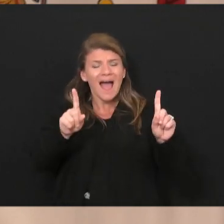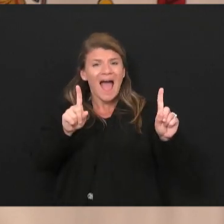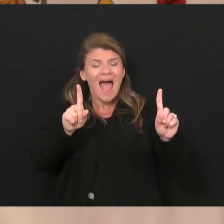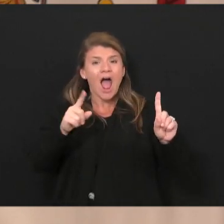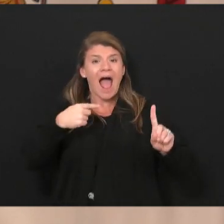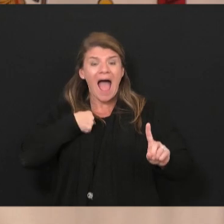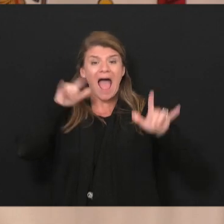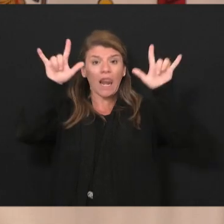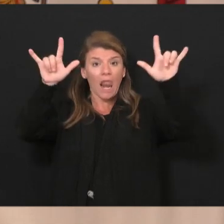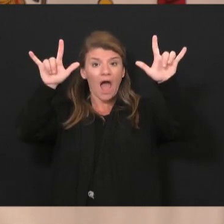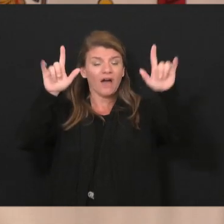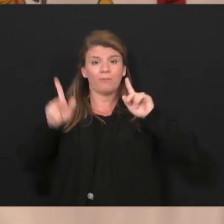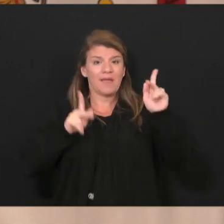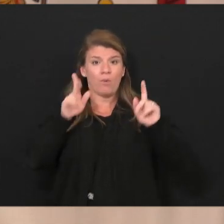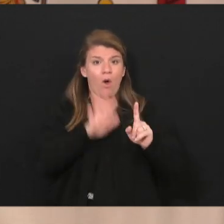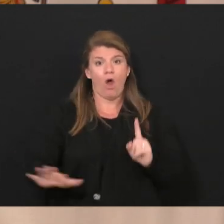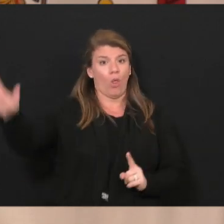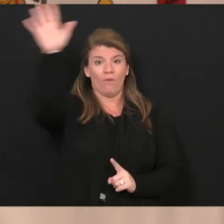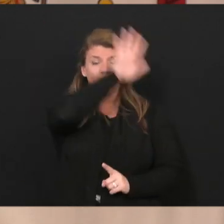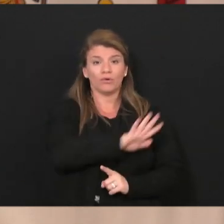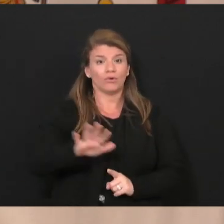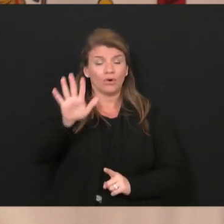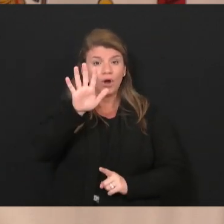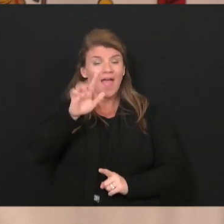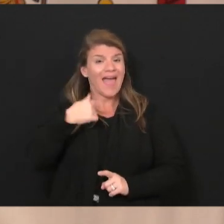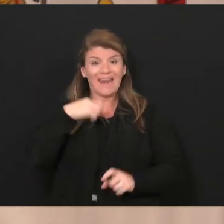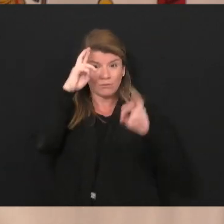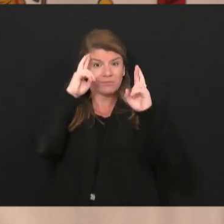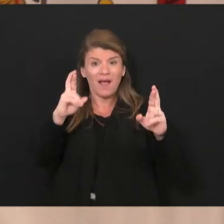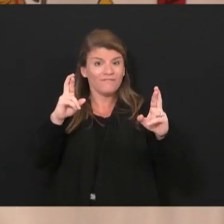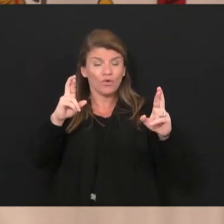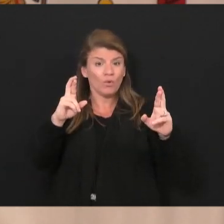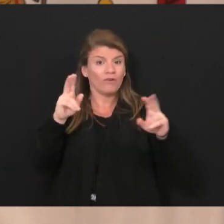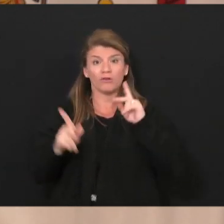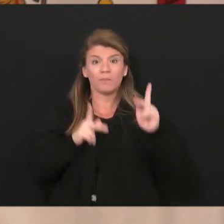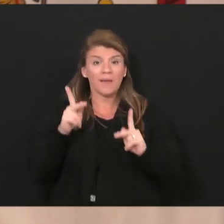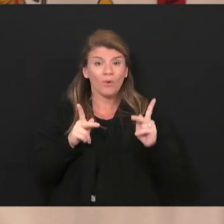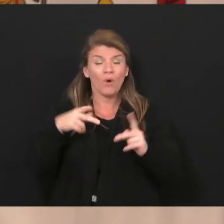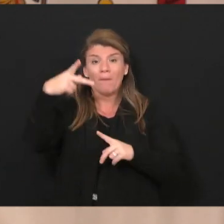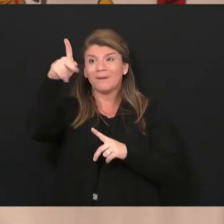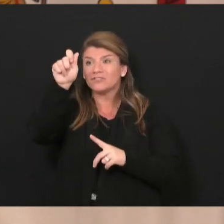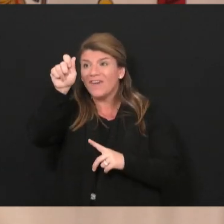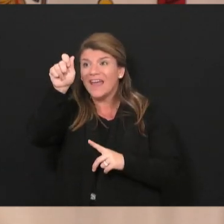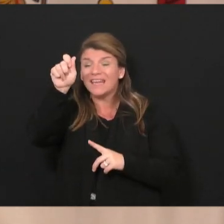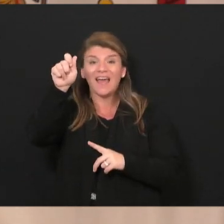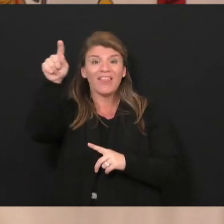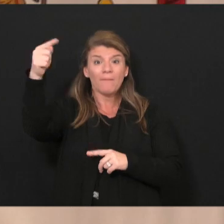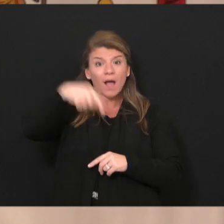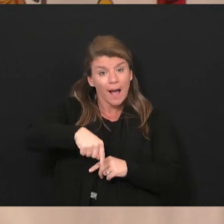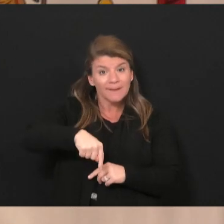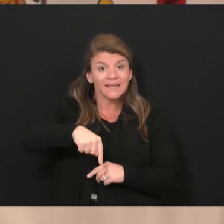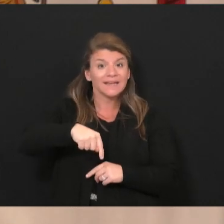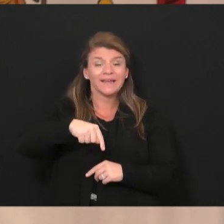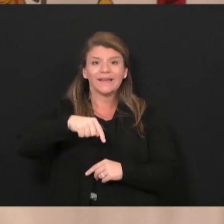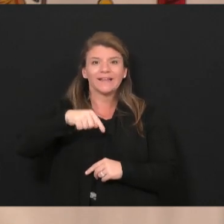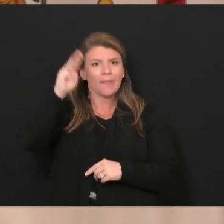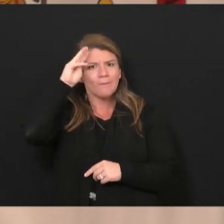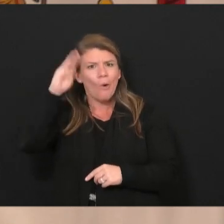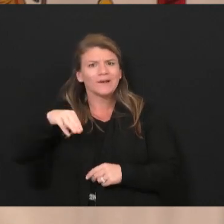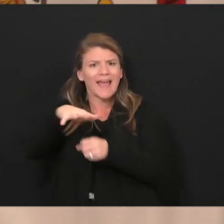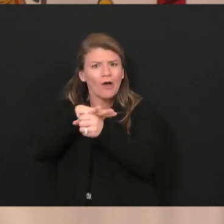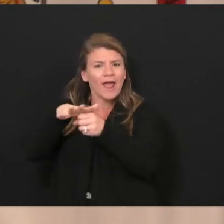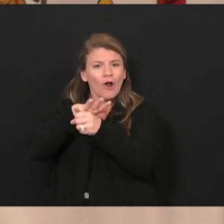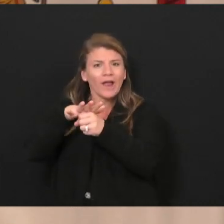very respectful from the standpoint that many people, you know, from Pennsylvania are coming into Mon County and